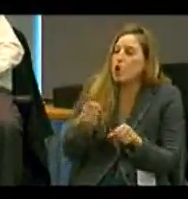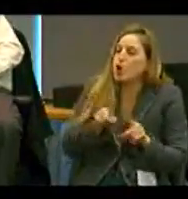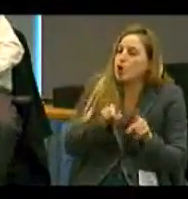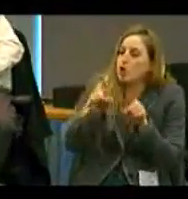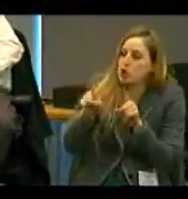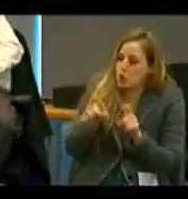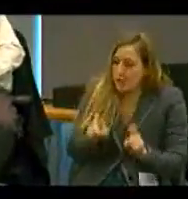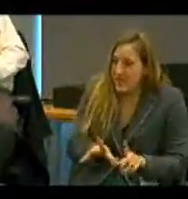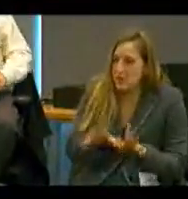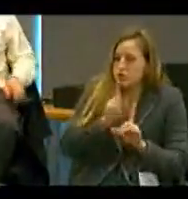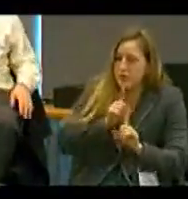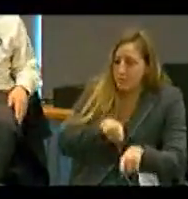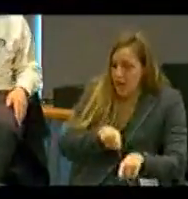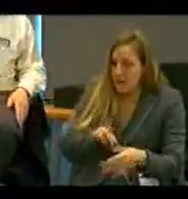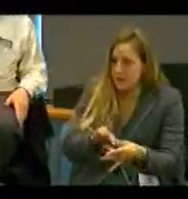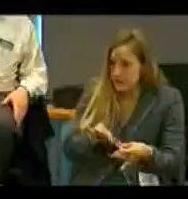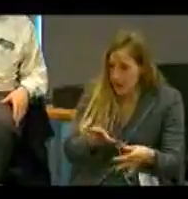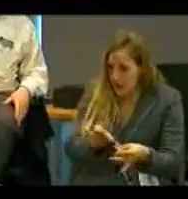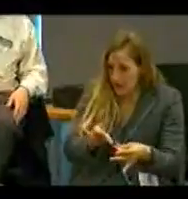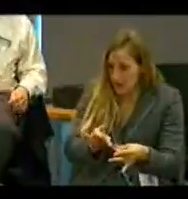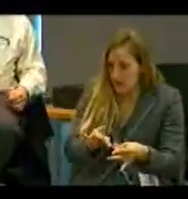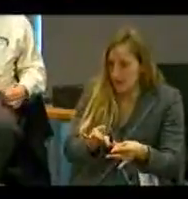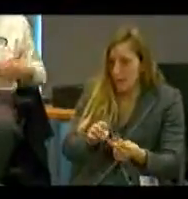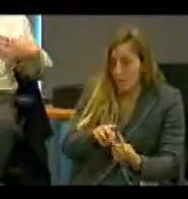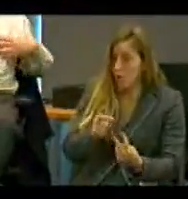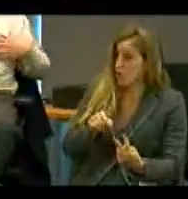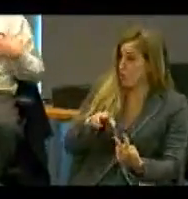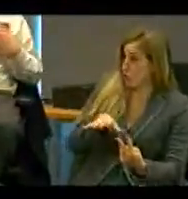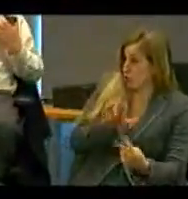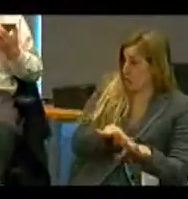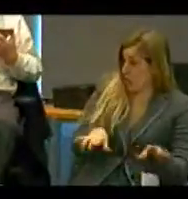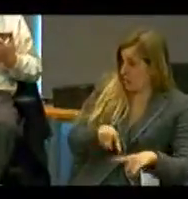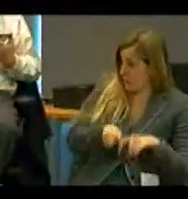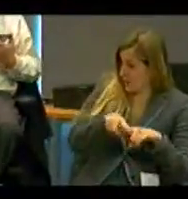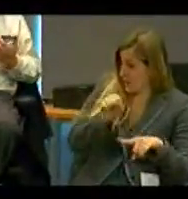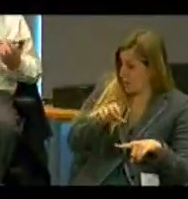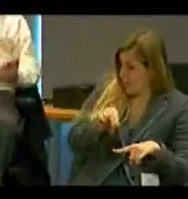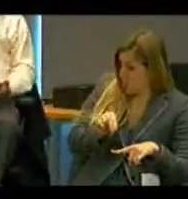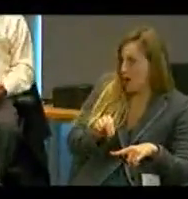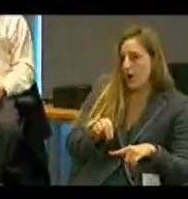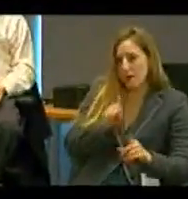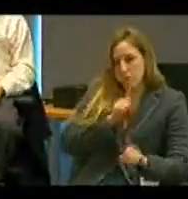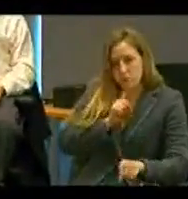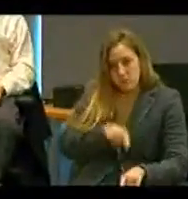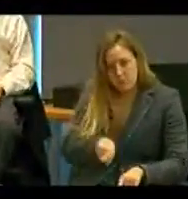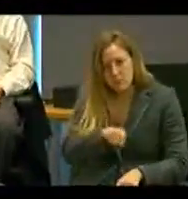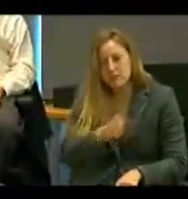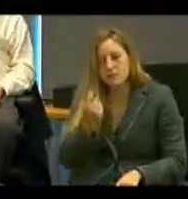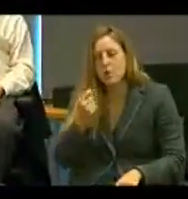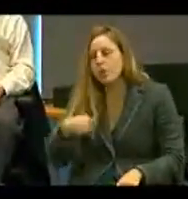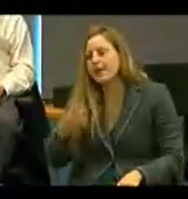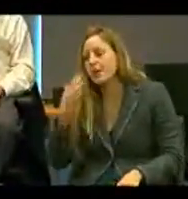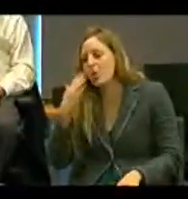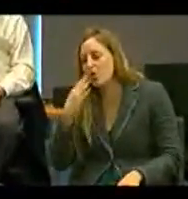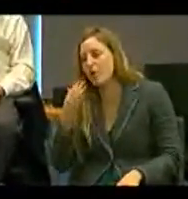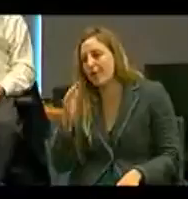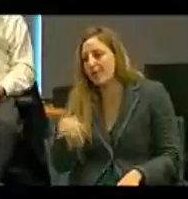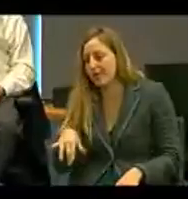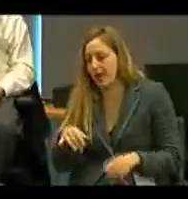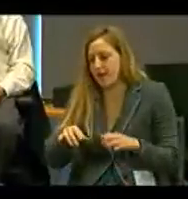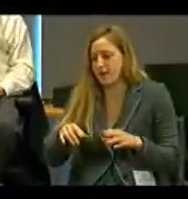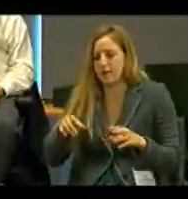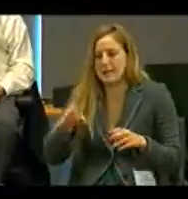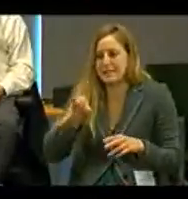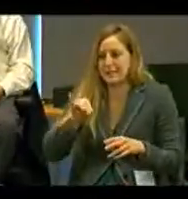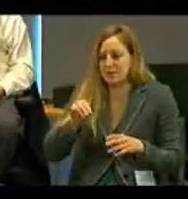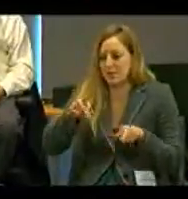their child was suspended. So there's a big difference in terms of, we know what the disparities look like. And the other point is that Dr. Morgan's